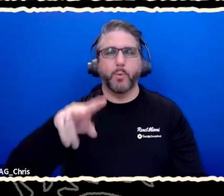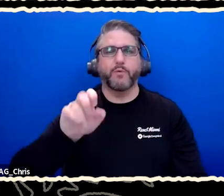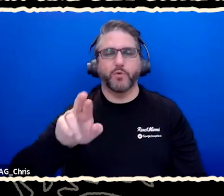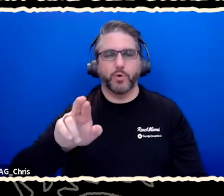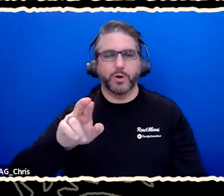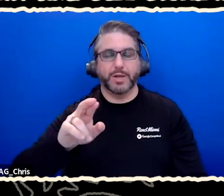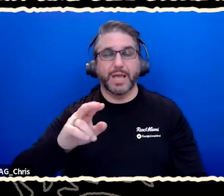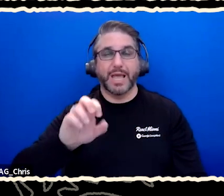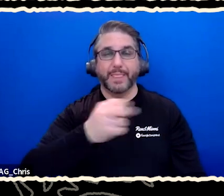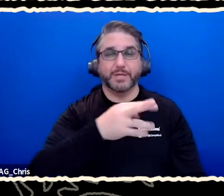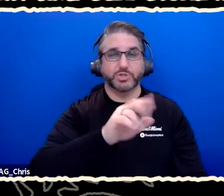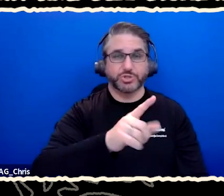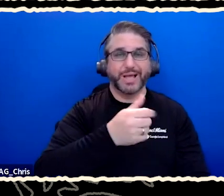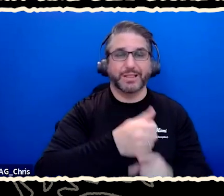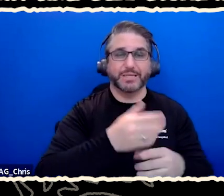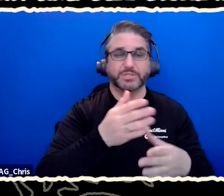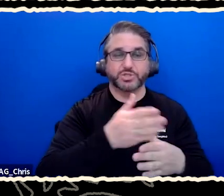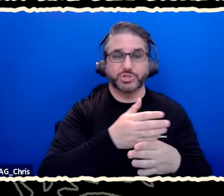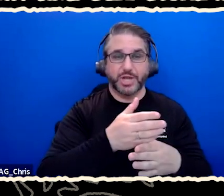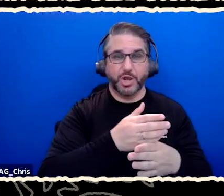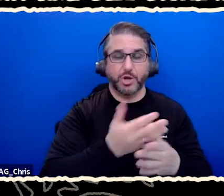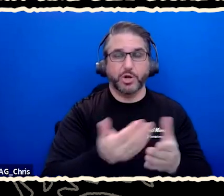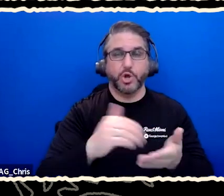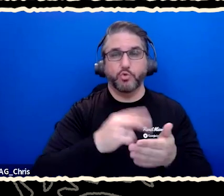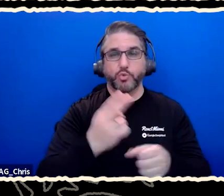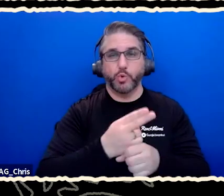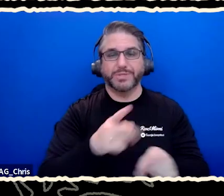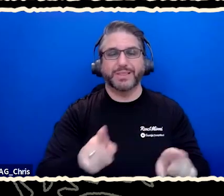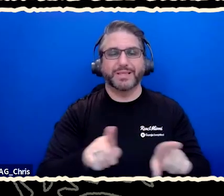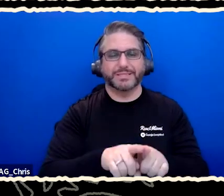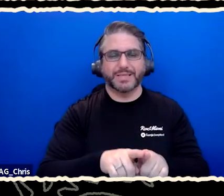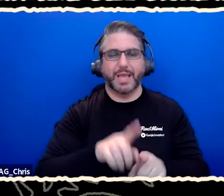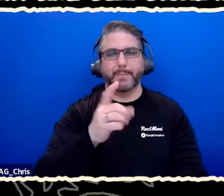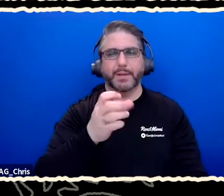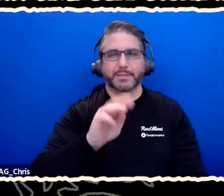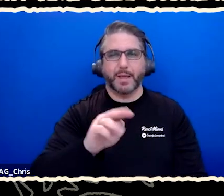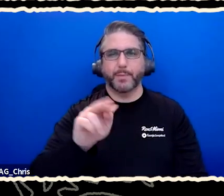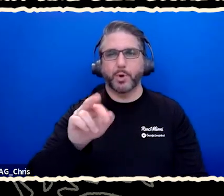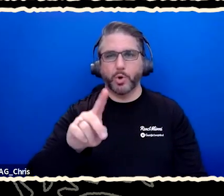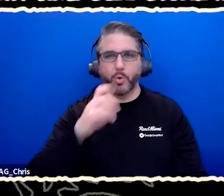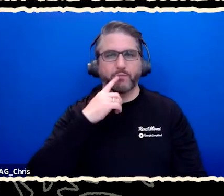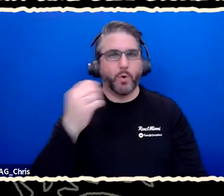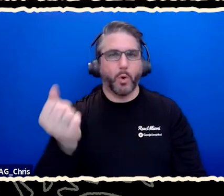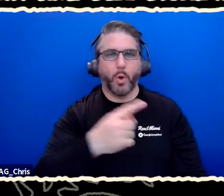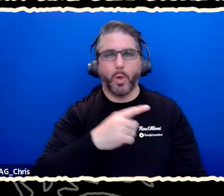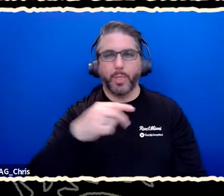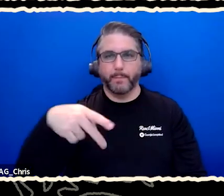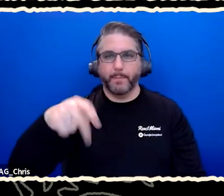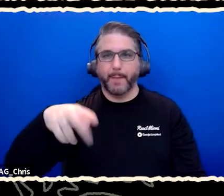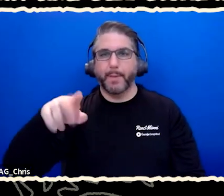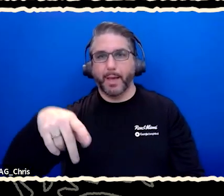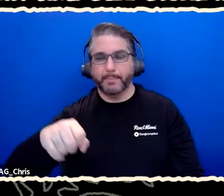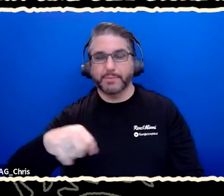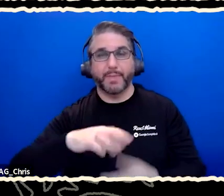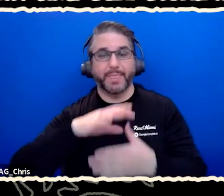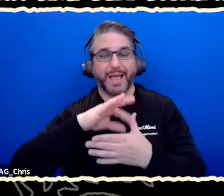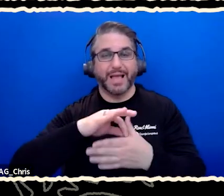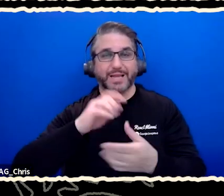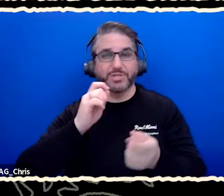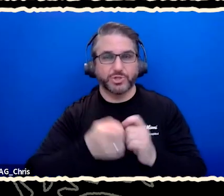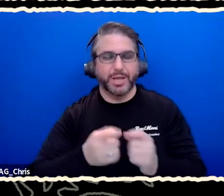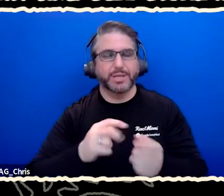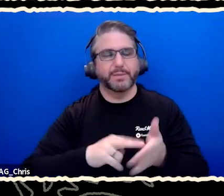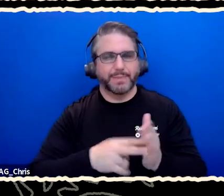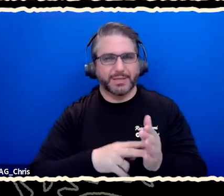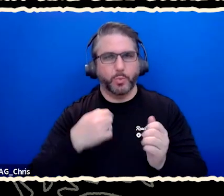of the popover is shared, it reuses the same DOM node for all pop-ups, and just the contents change, we can basically